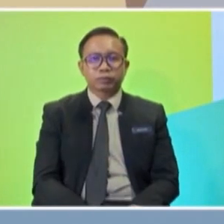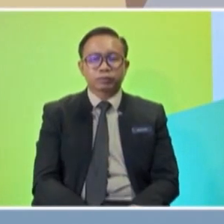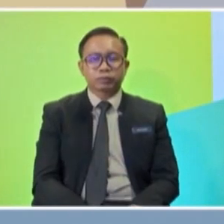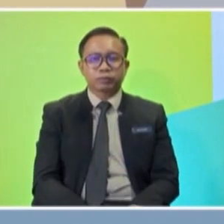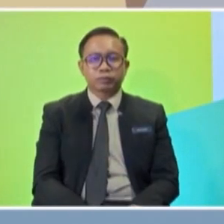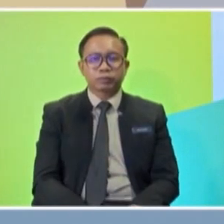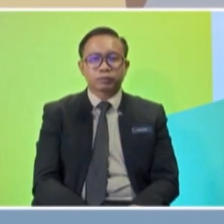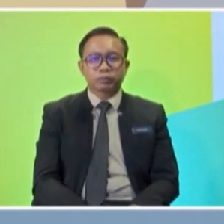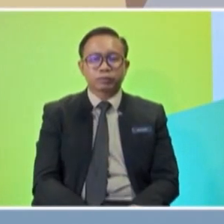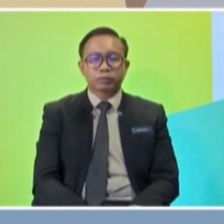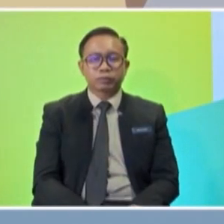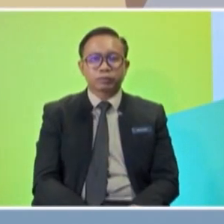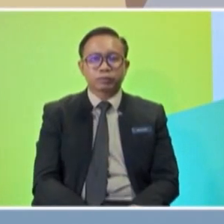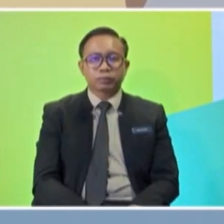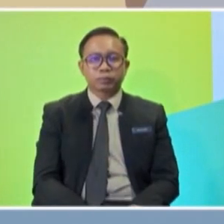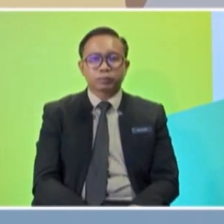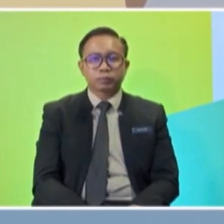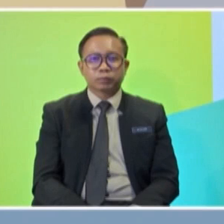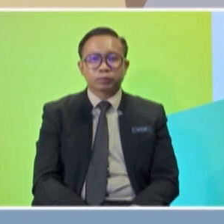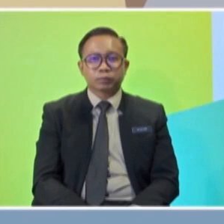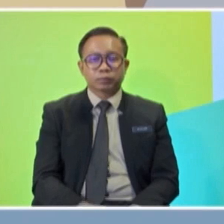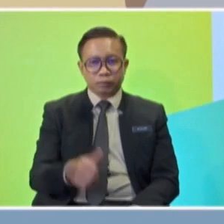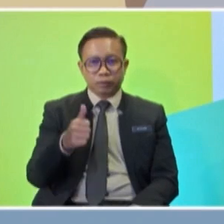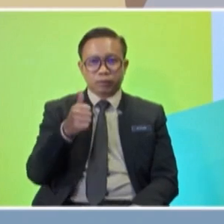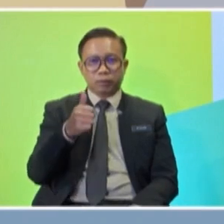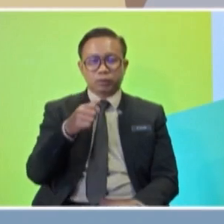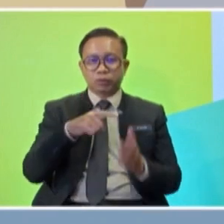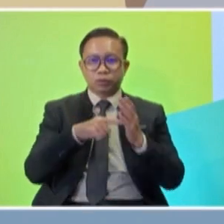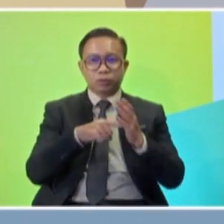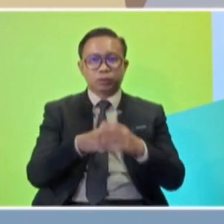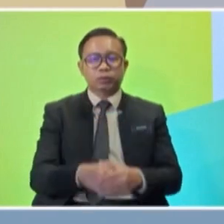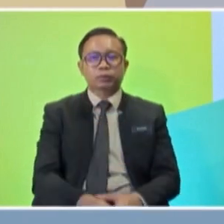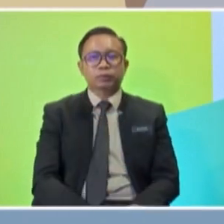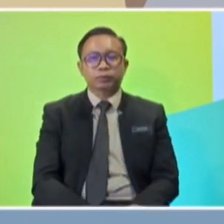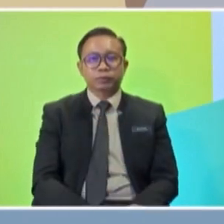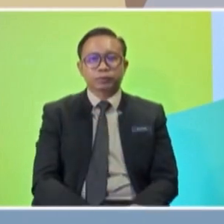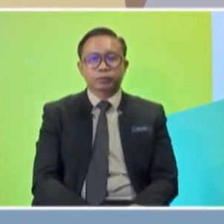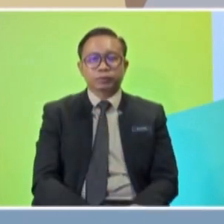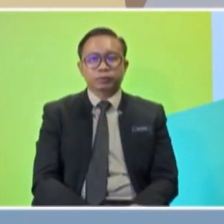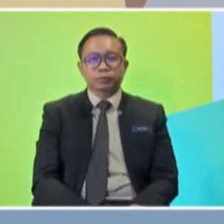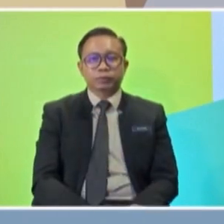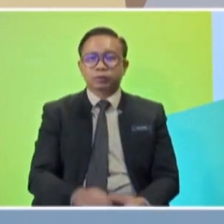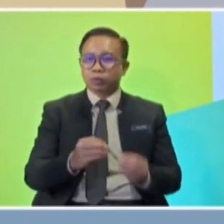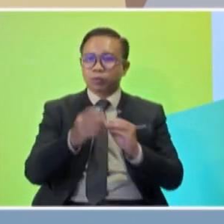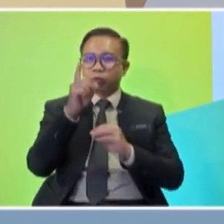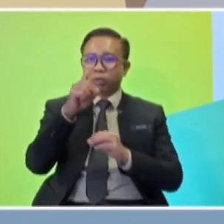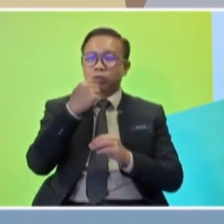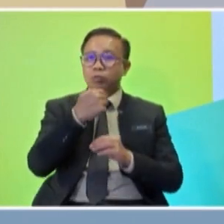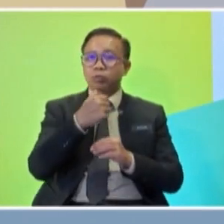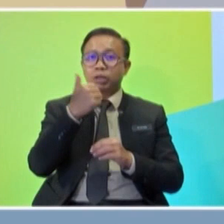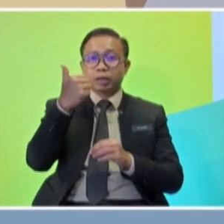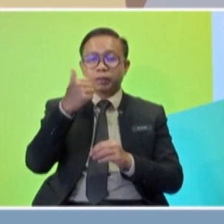first. John has completed. Nurul has completed. Arisha has completed. And Hari also have completed. Okay, kids, question number one. Who can